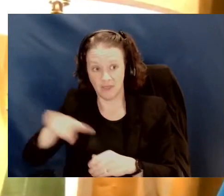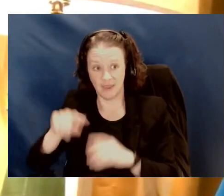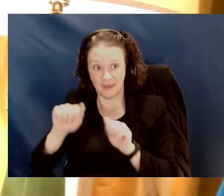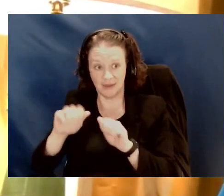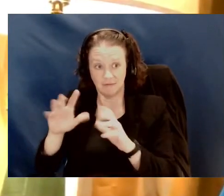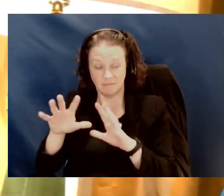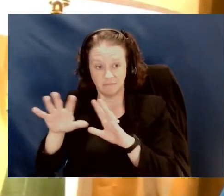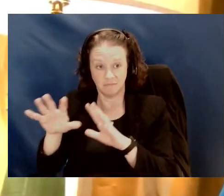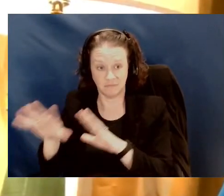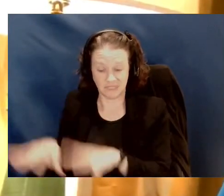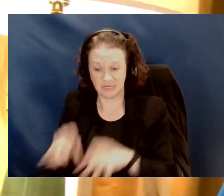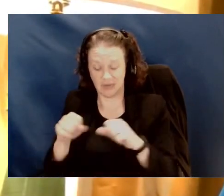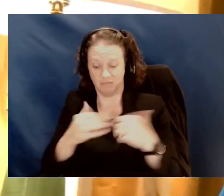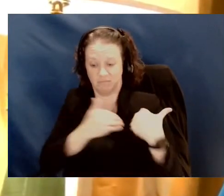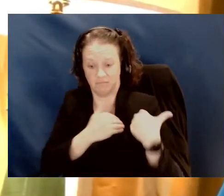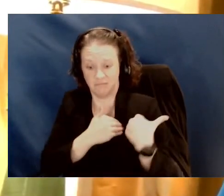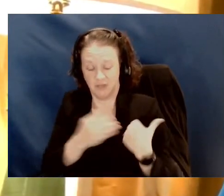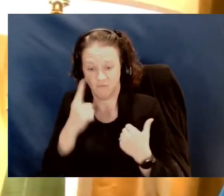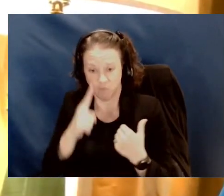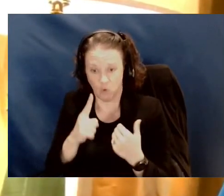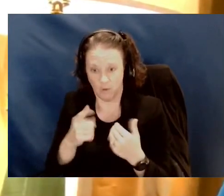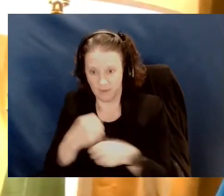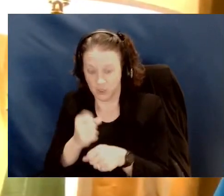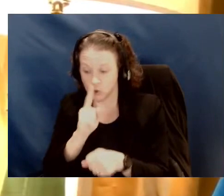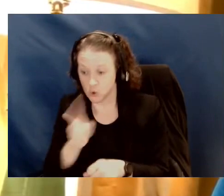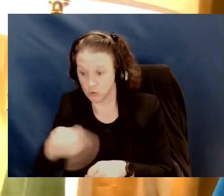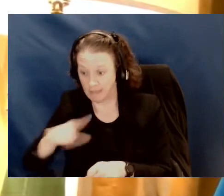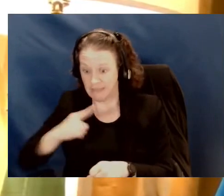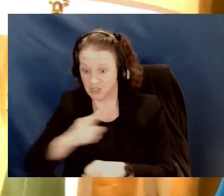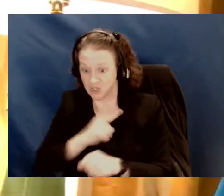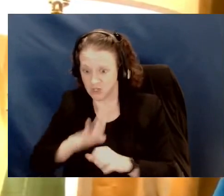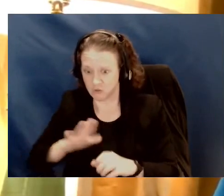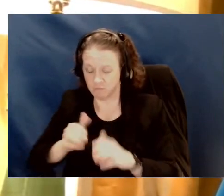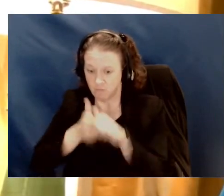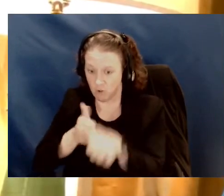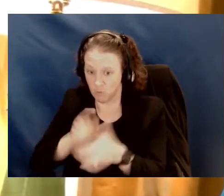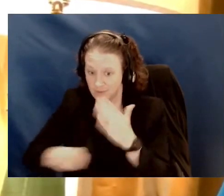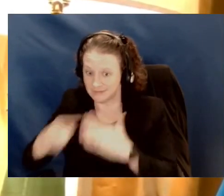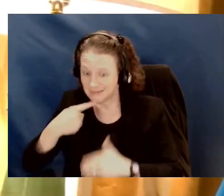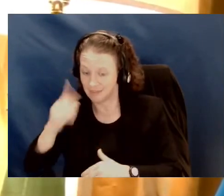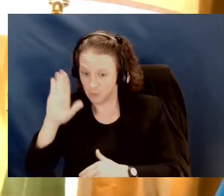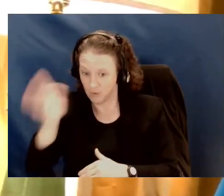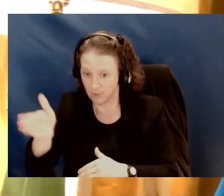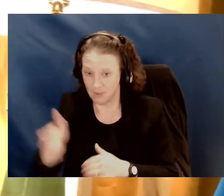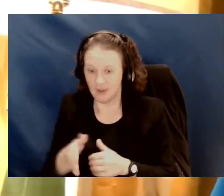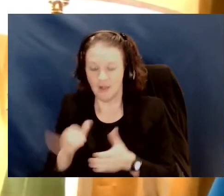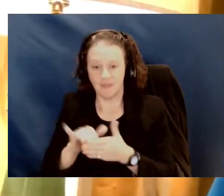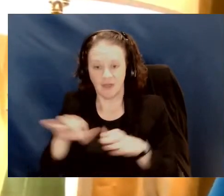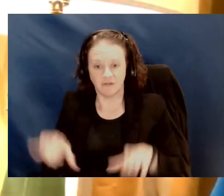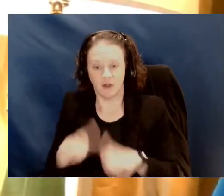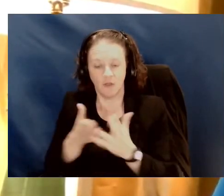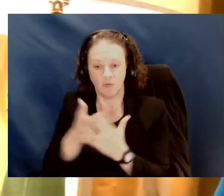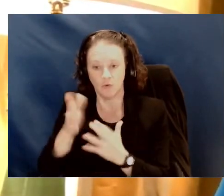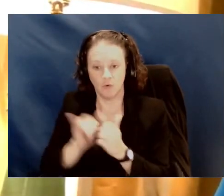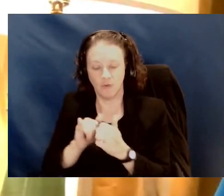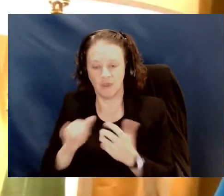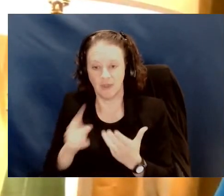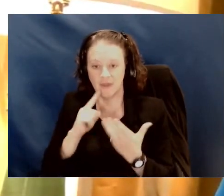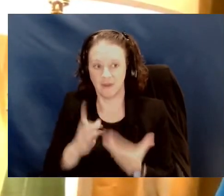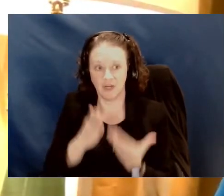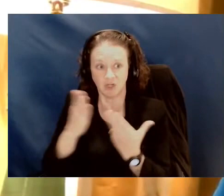accountable. And they do that through the longstanding initiative and referendum process. And sometimes there are issues that come